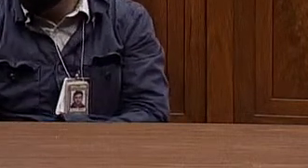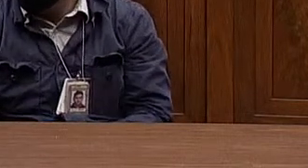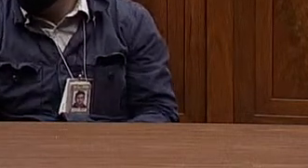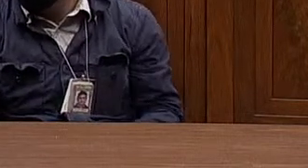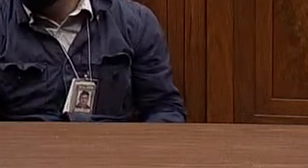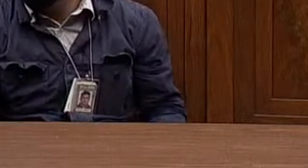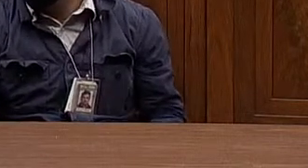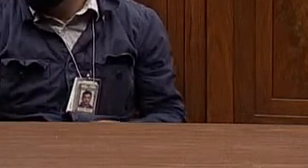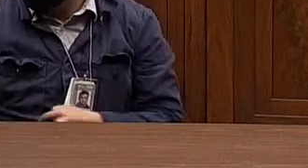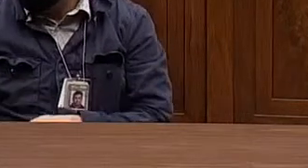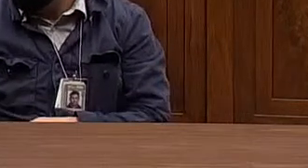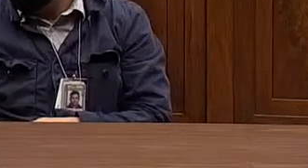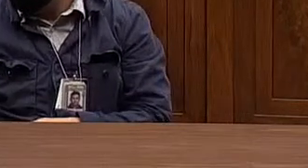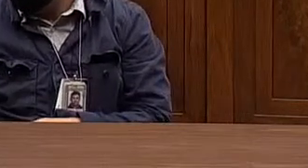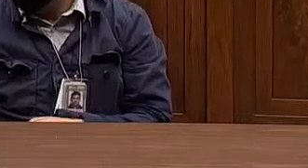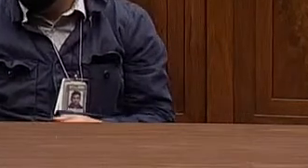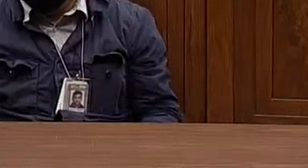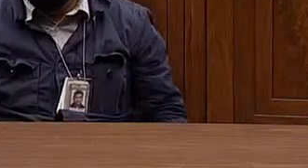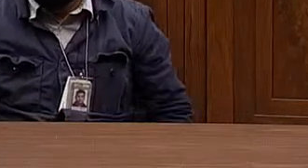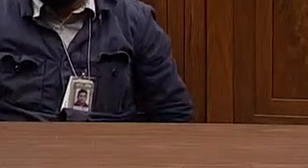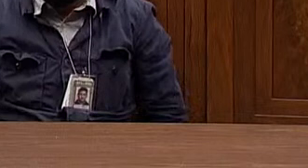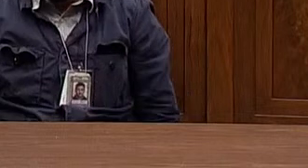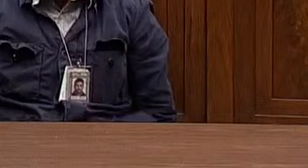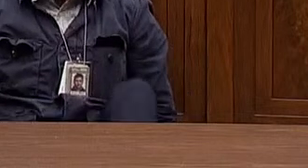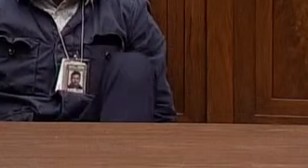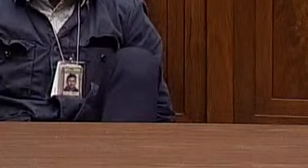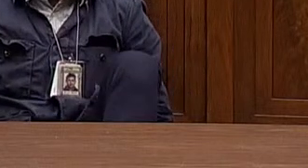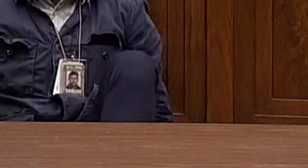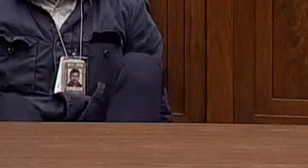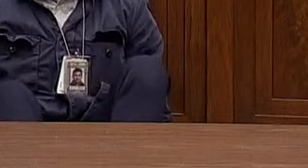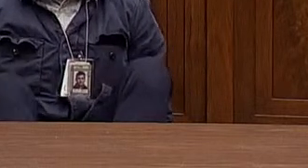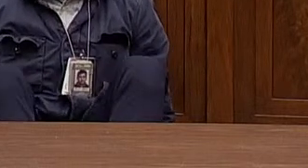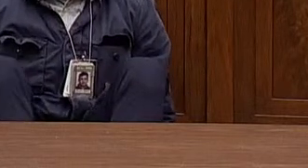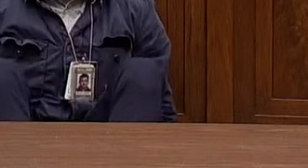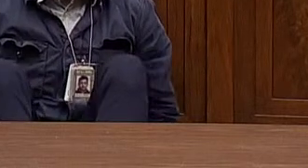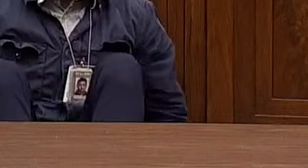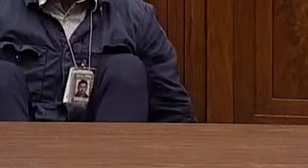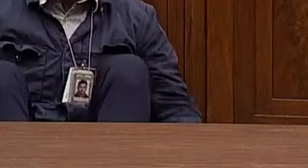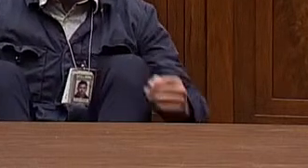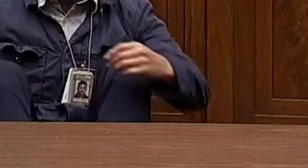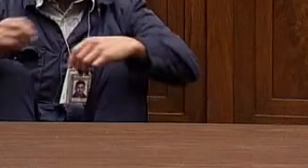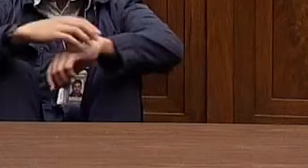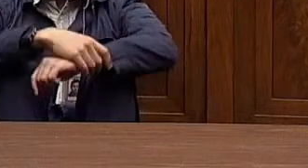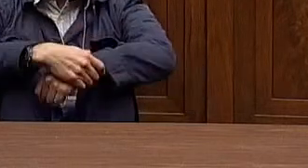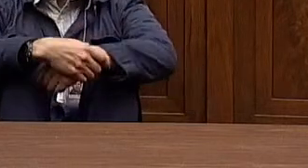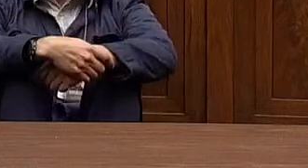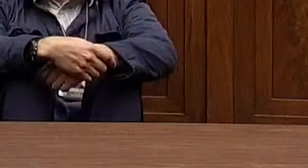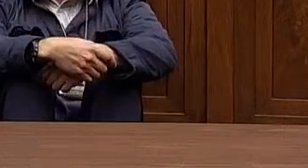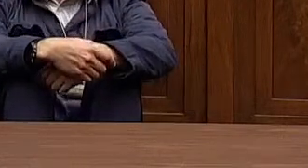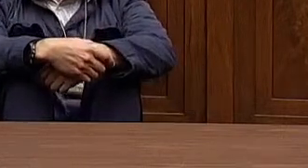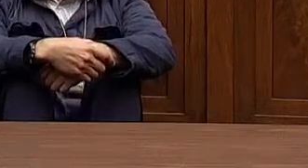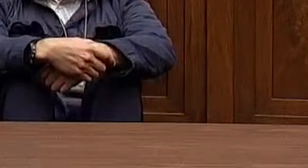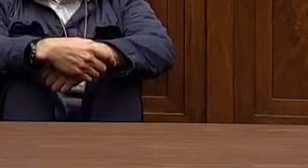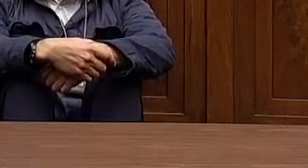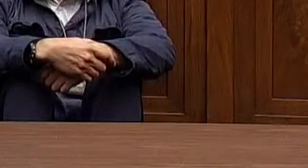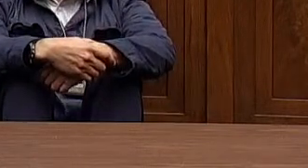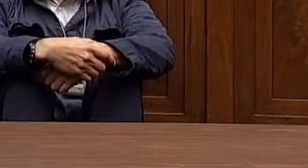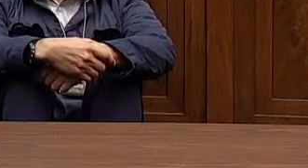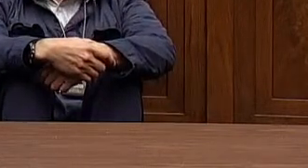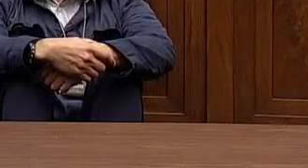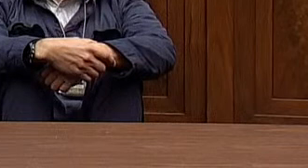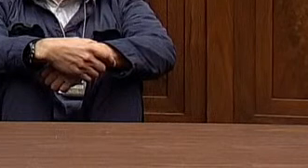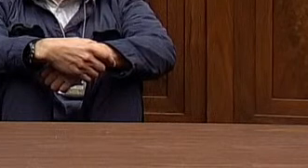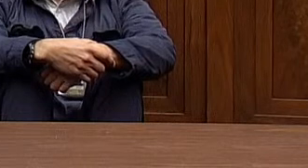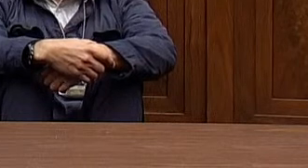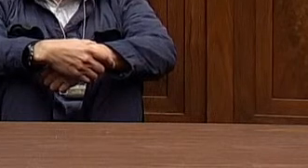to Washington for spring break, for vacations or whatever, and they cross one of the iconic bridges coming